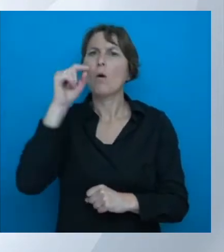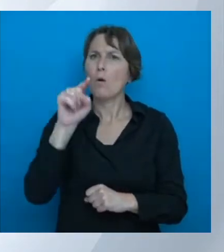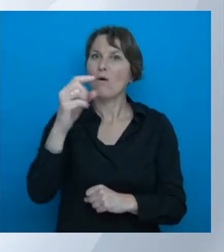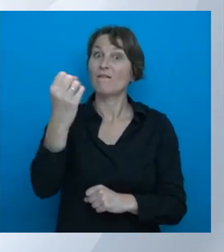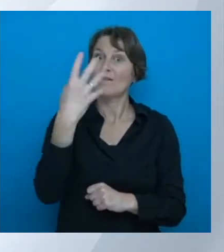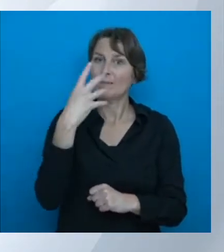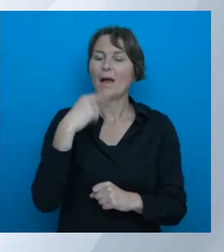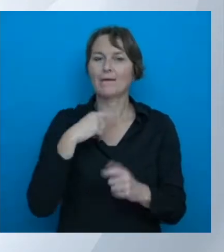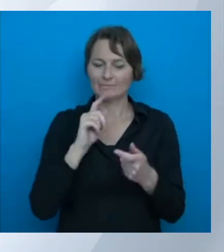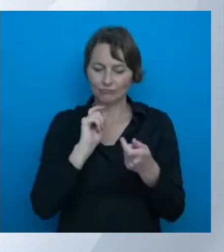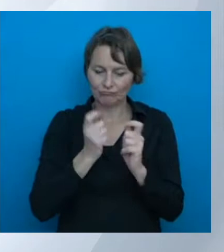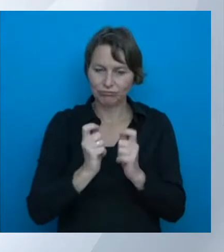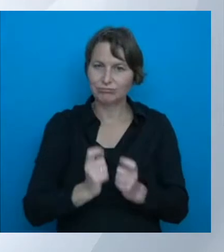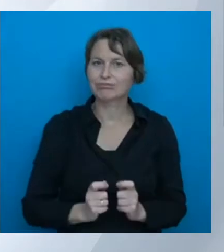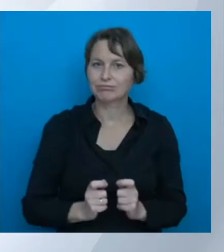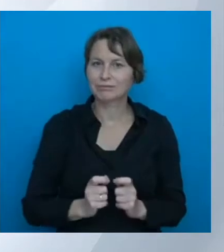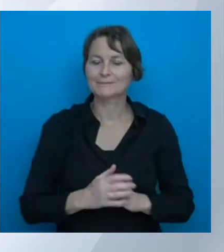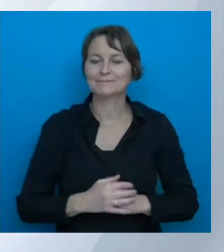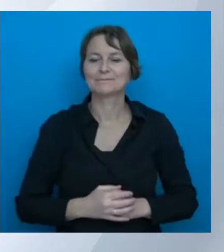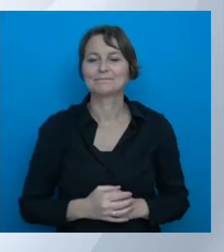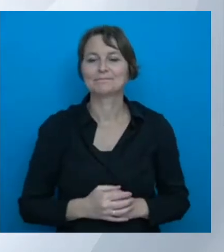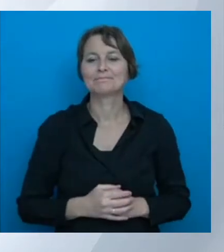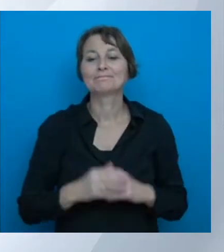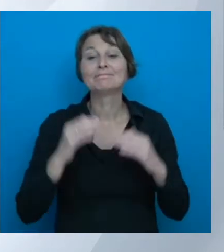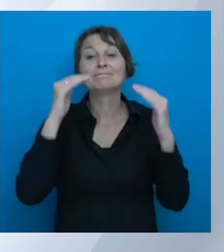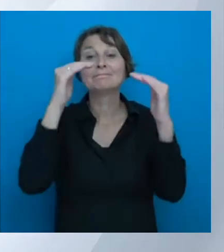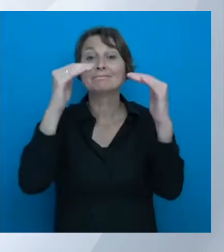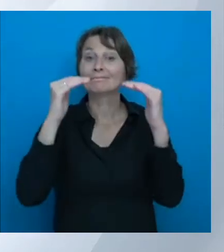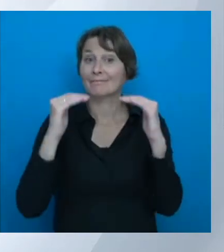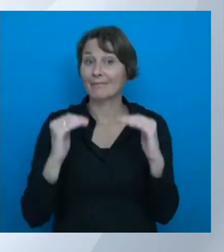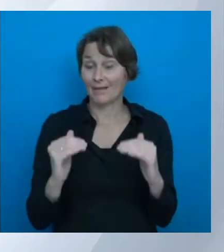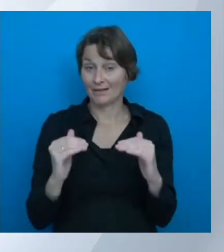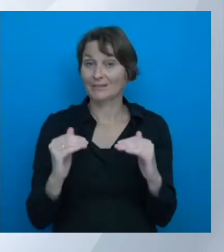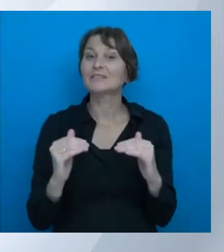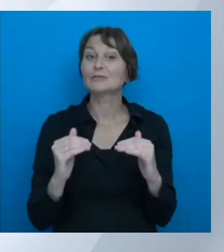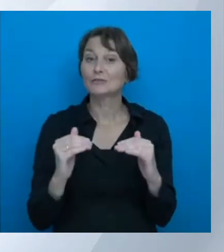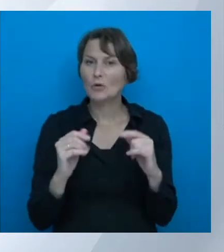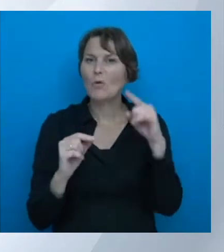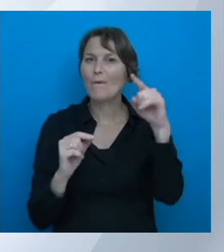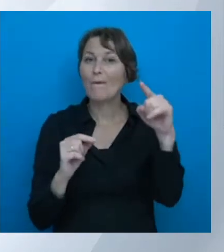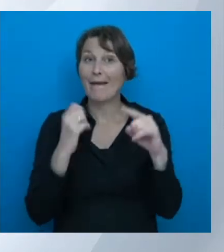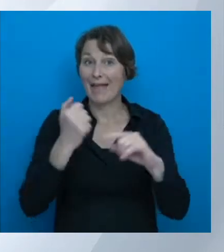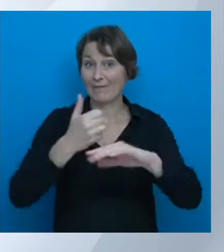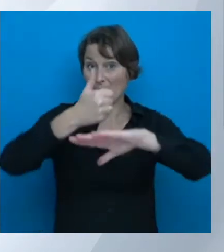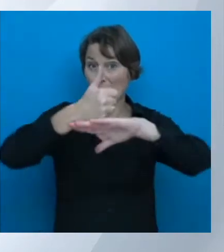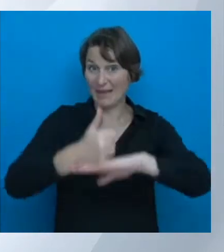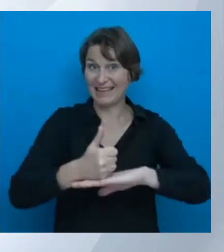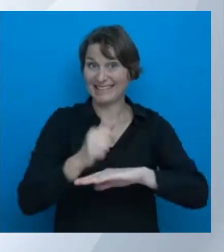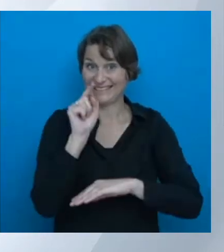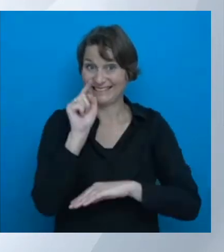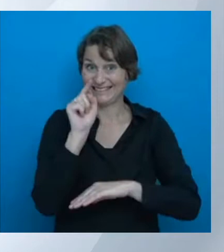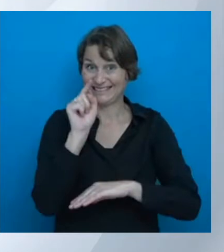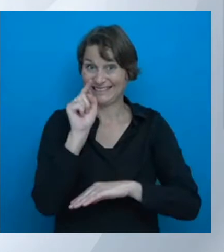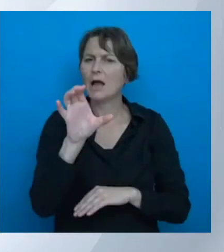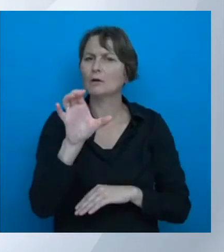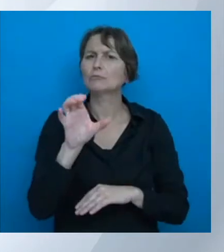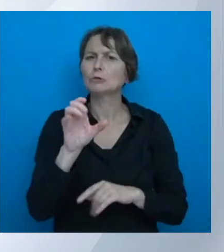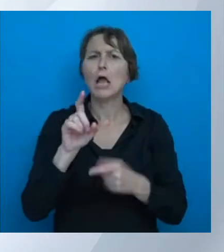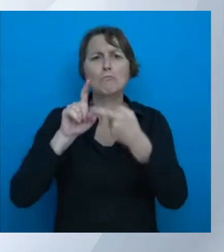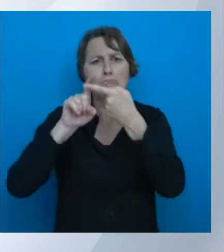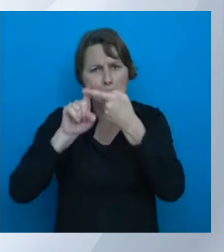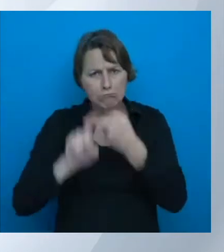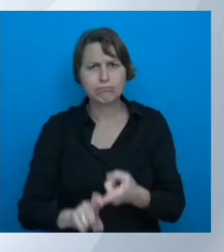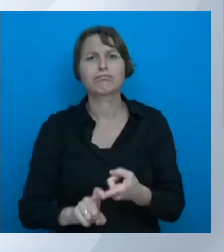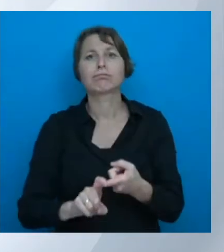of cloud native technologies, we get reliability. Application built with cloud native approach can help